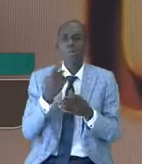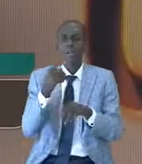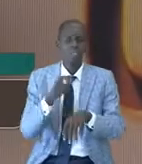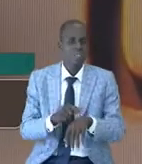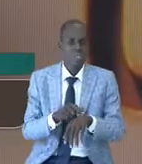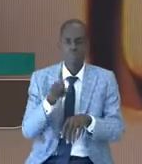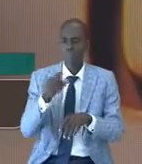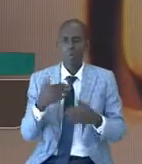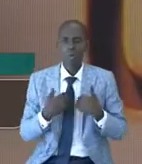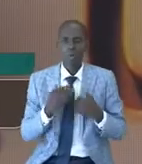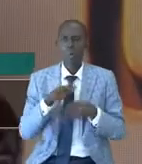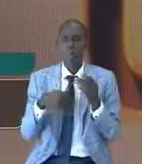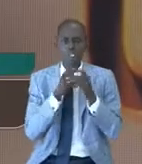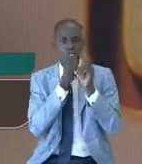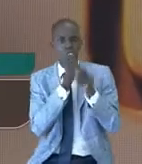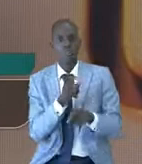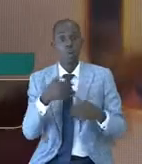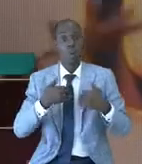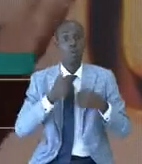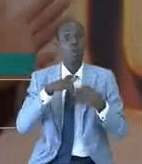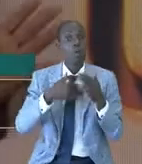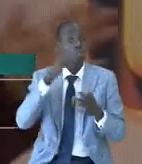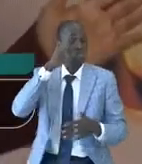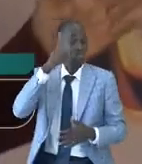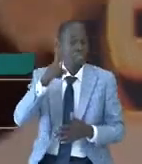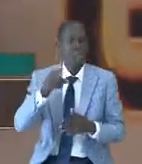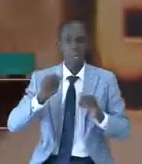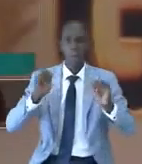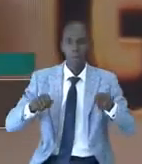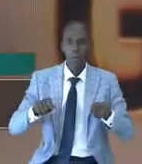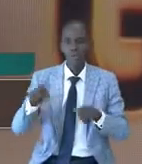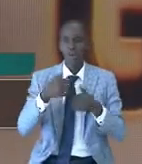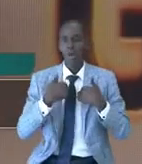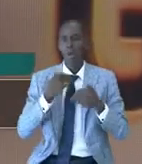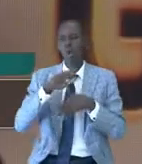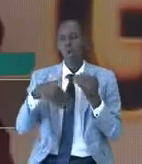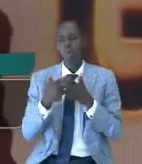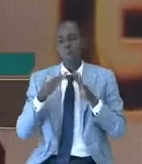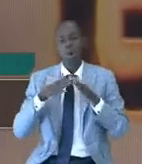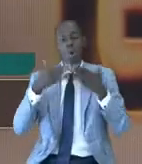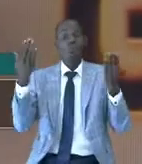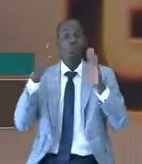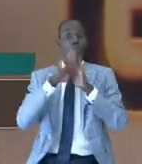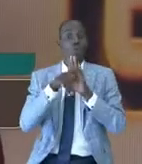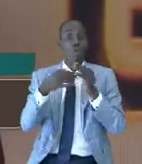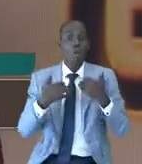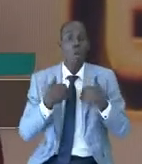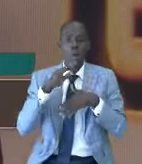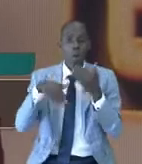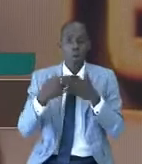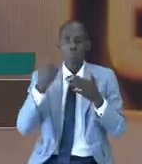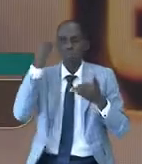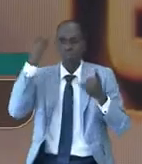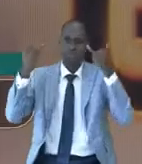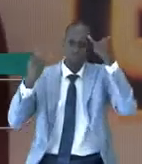have, all the gifts you have, all the opportunities you have, all the open doors you have, all the ideas that will